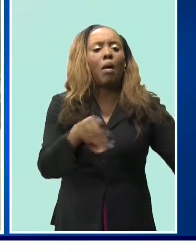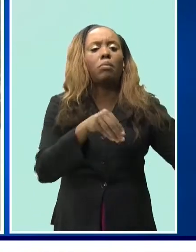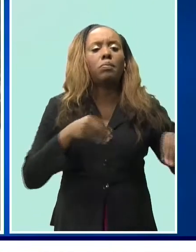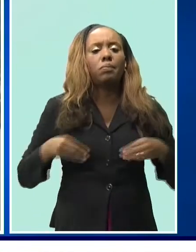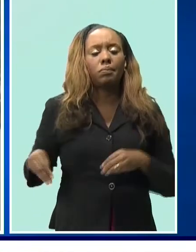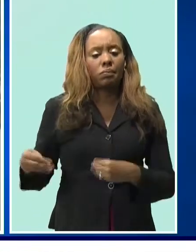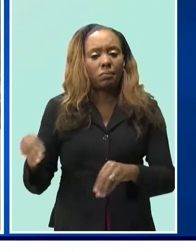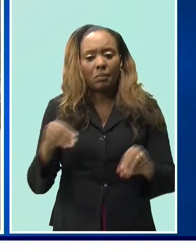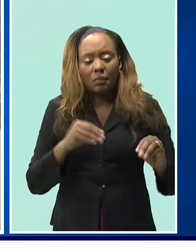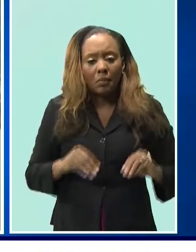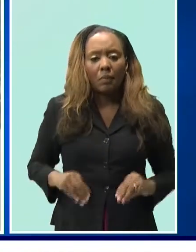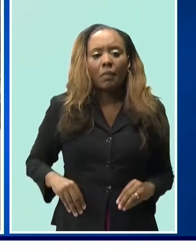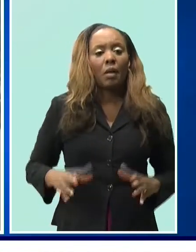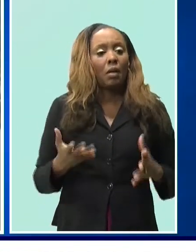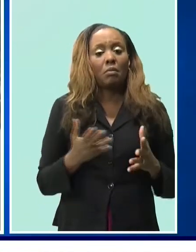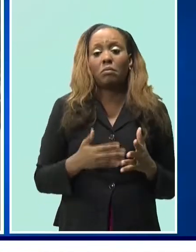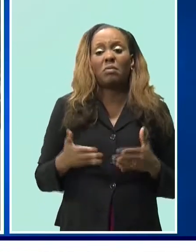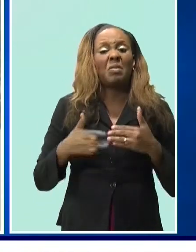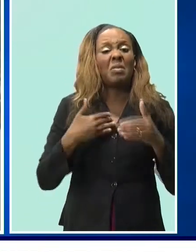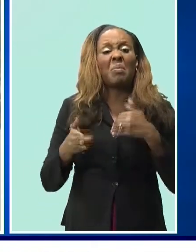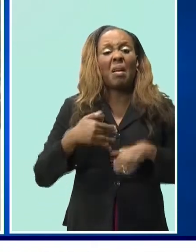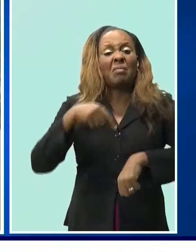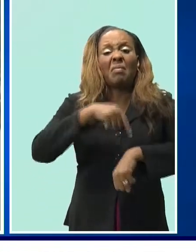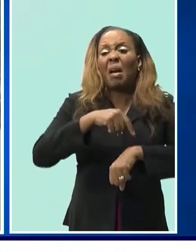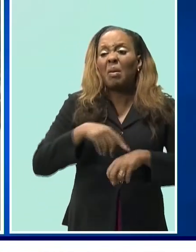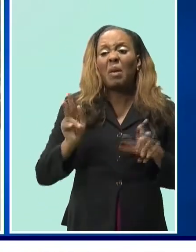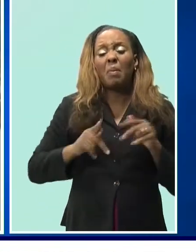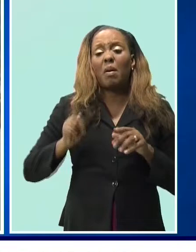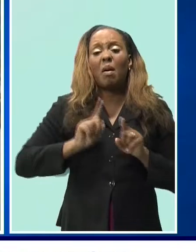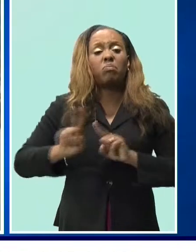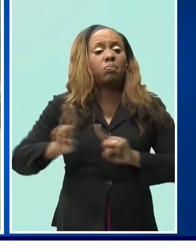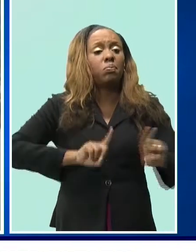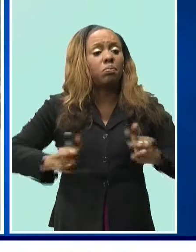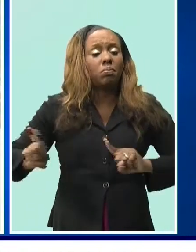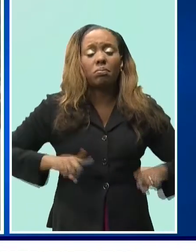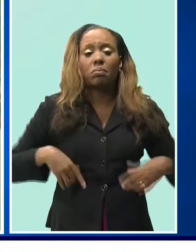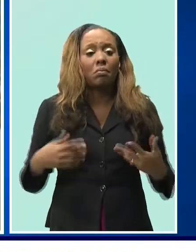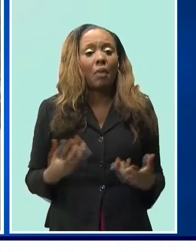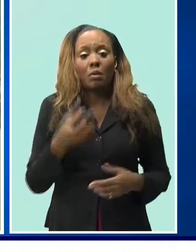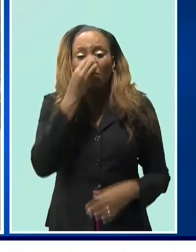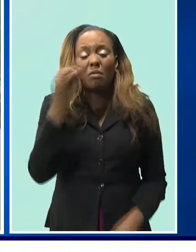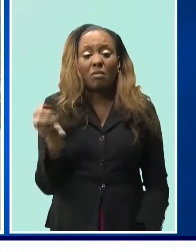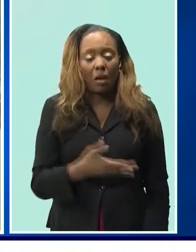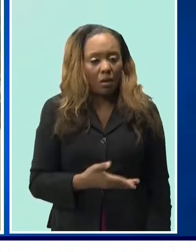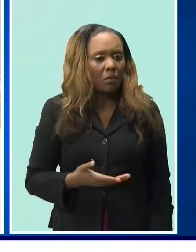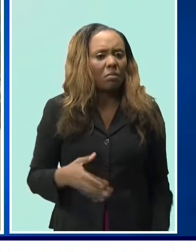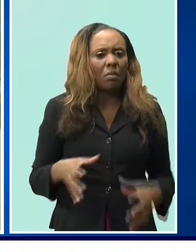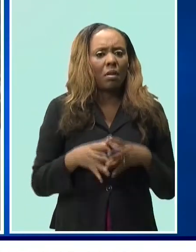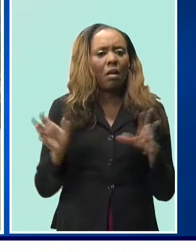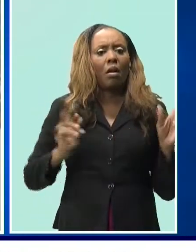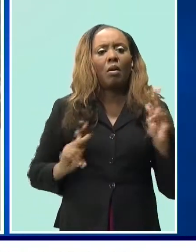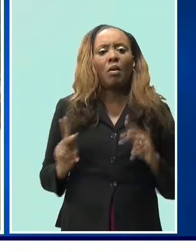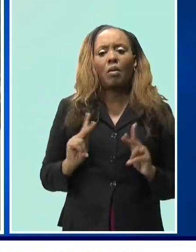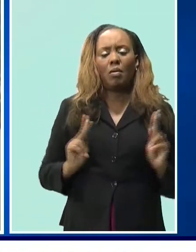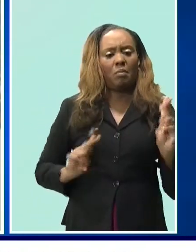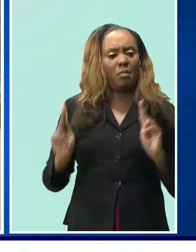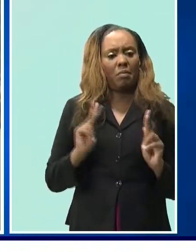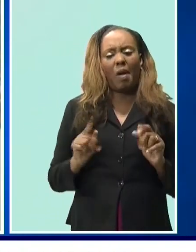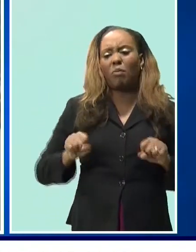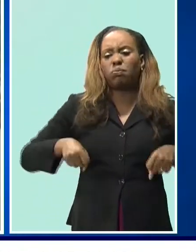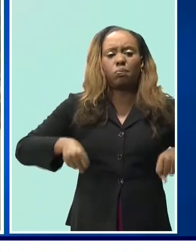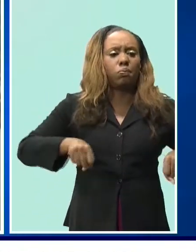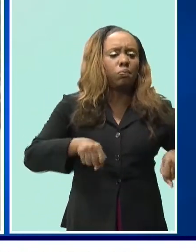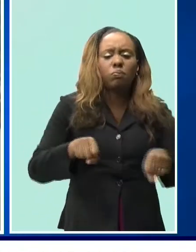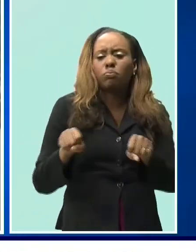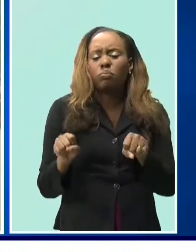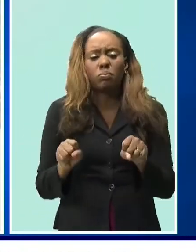supposed to shop, or outside of the designated areas that persons were supposed to shop. Lots of people riding around on